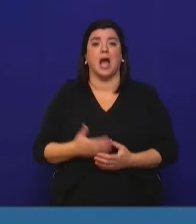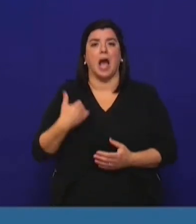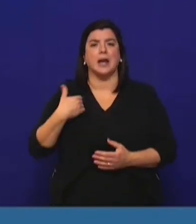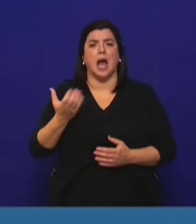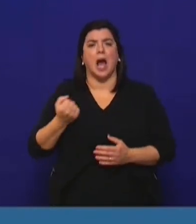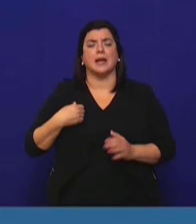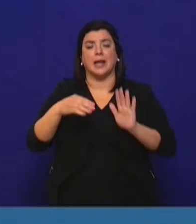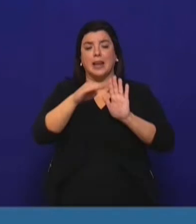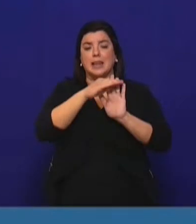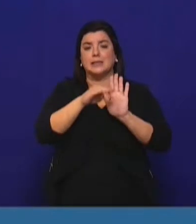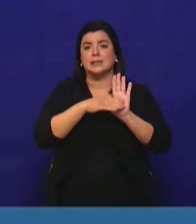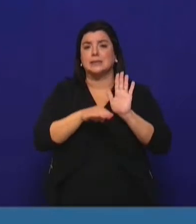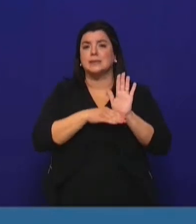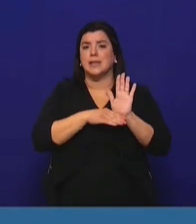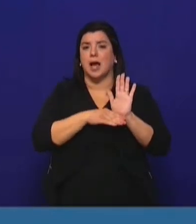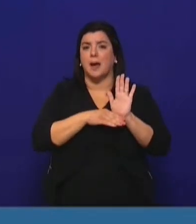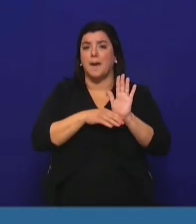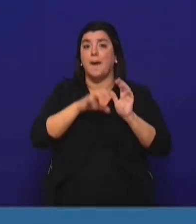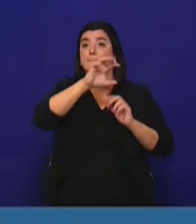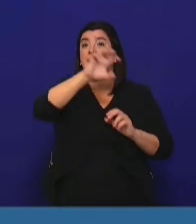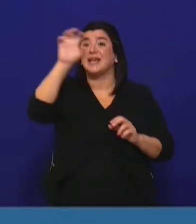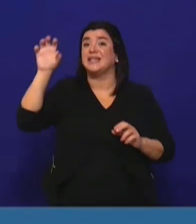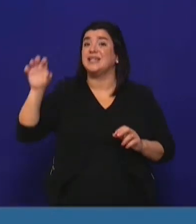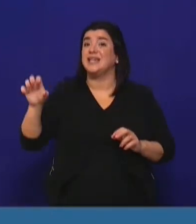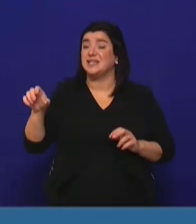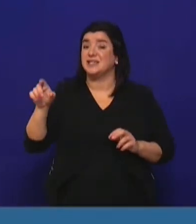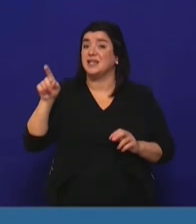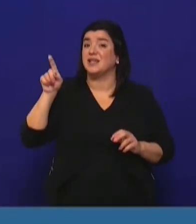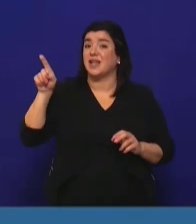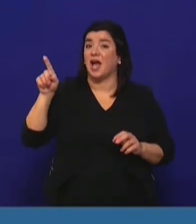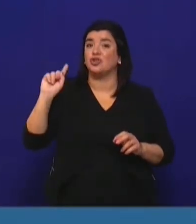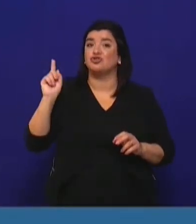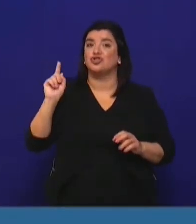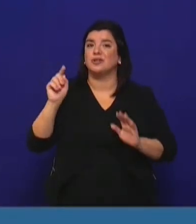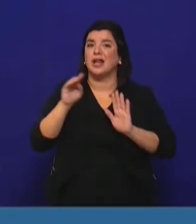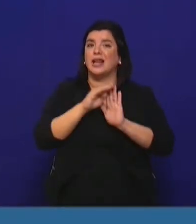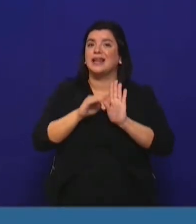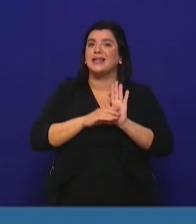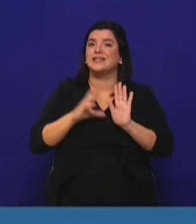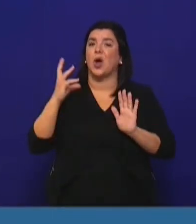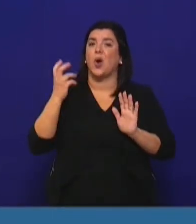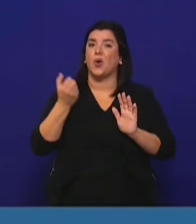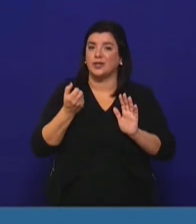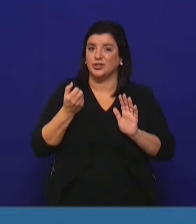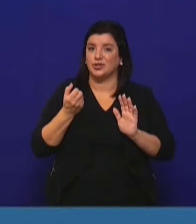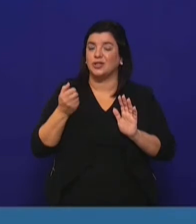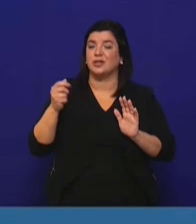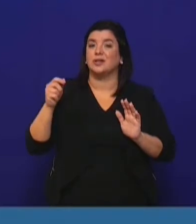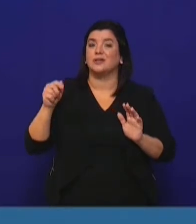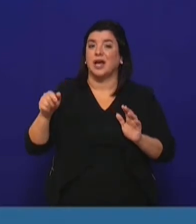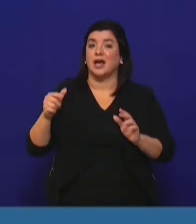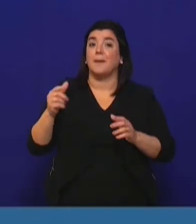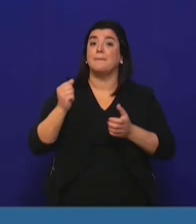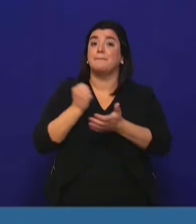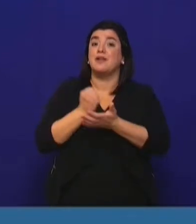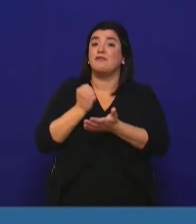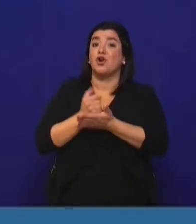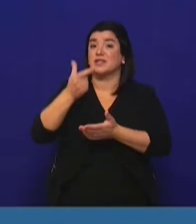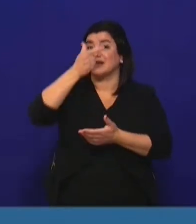tal-Amber countries fejn dawk huma obbligati li jġibu PCR test magħhom u dawk li ma jkollhomx